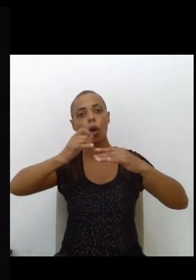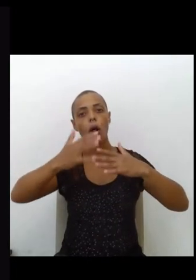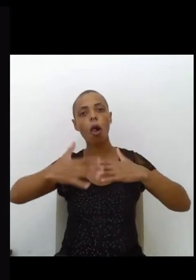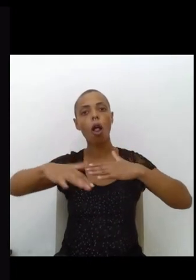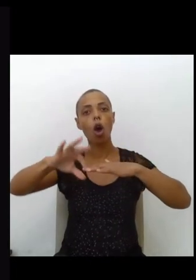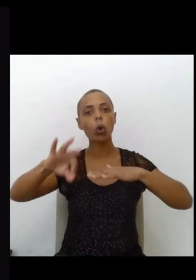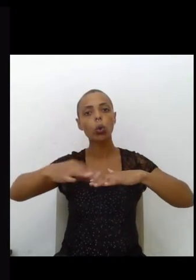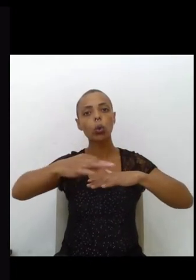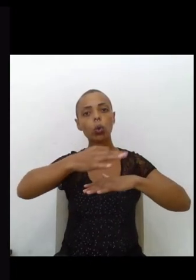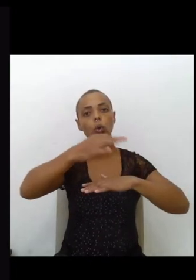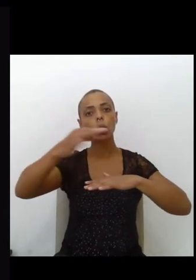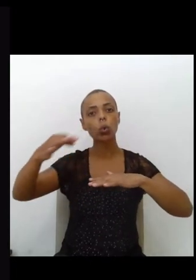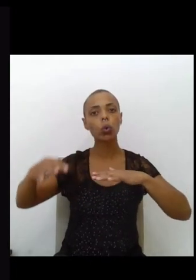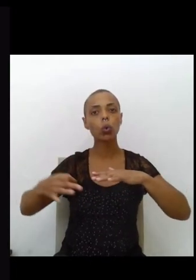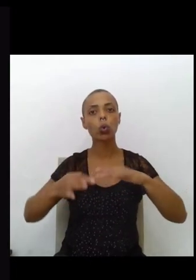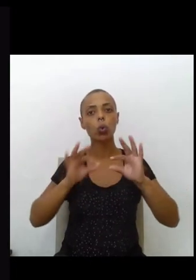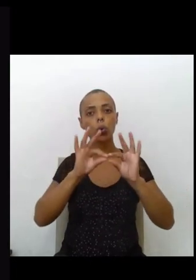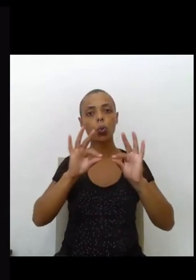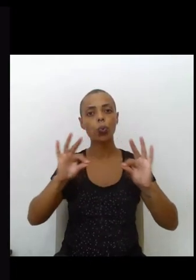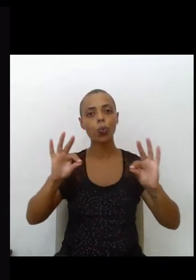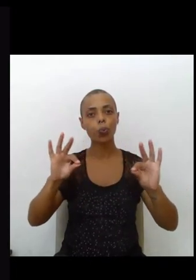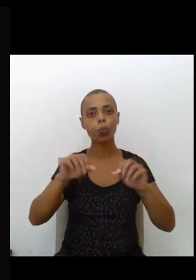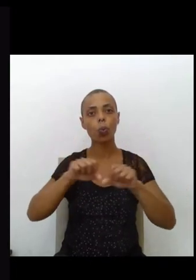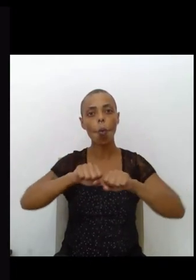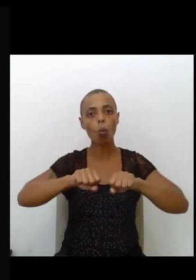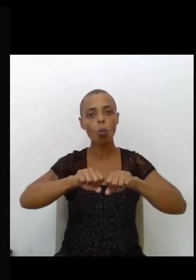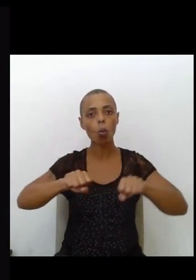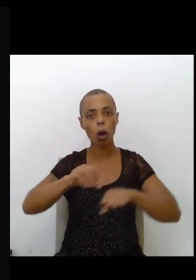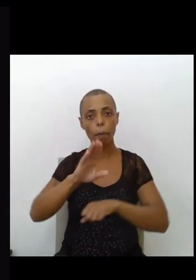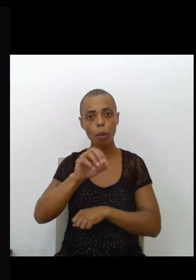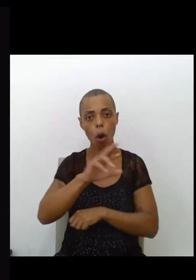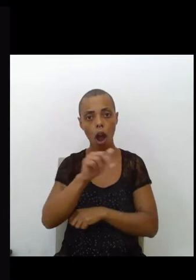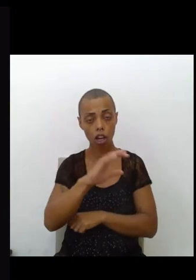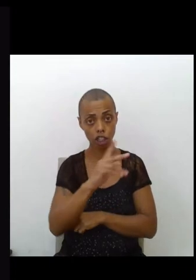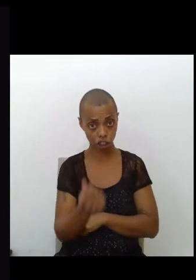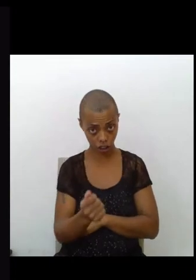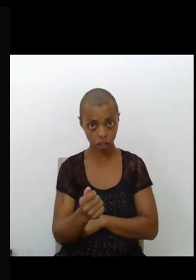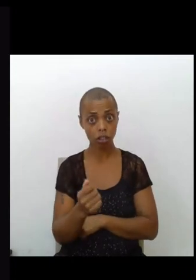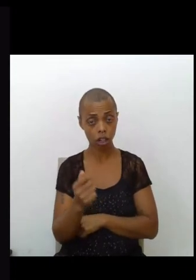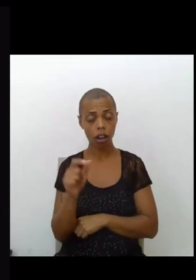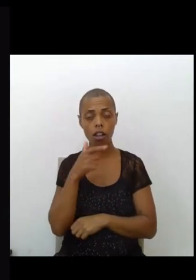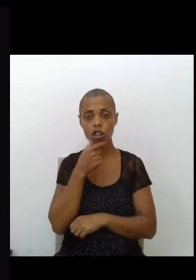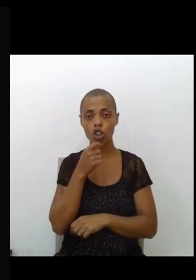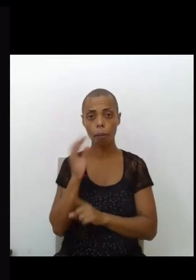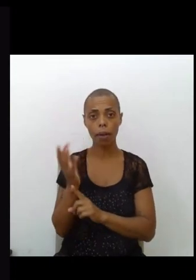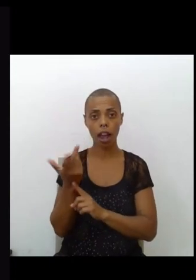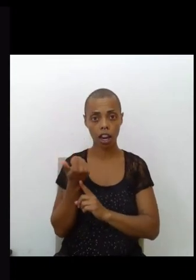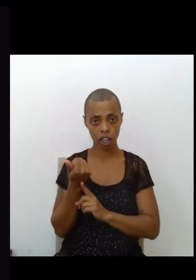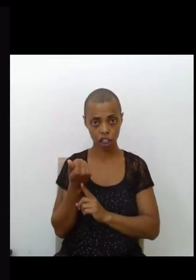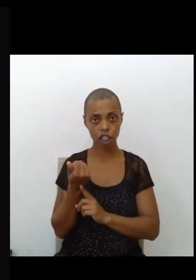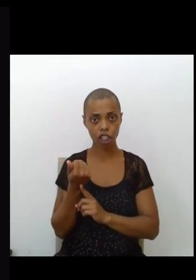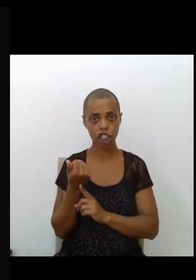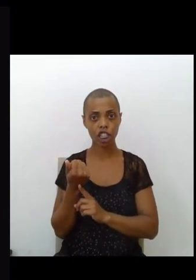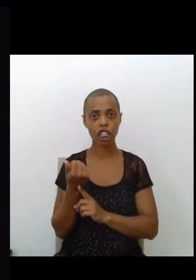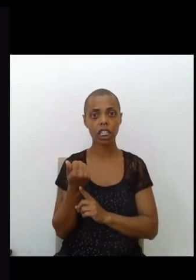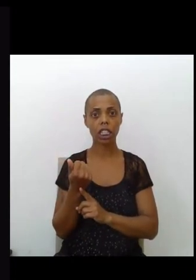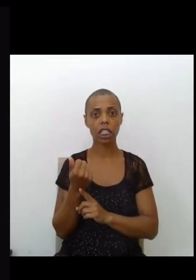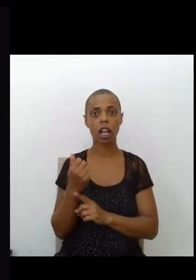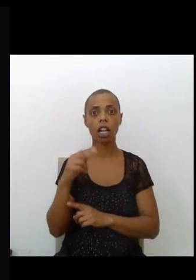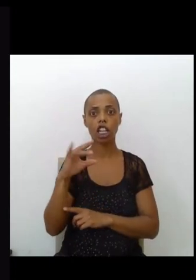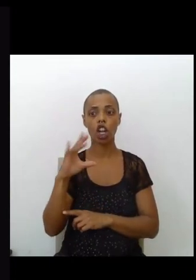the artist Nicolas Sobo presented a drag figure familiar in queer culture